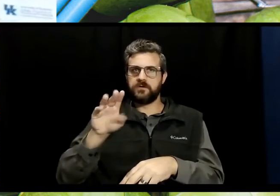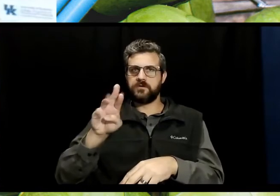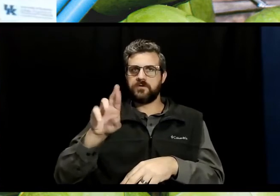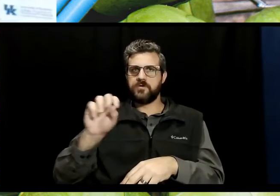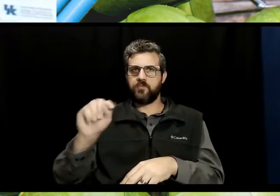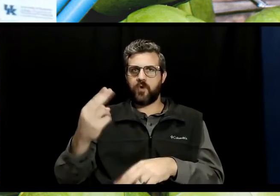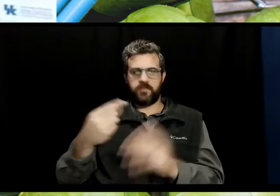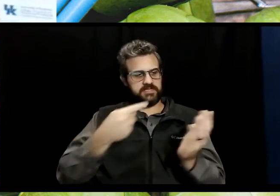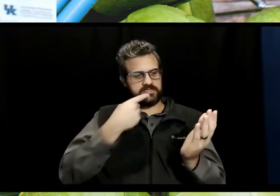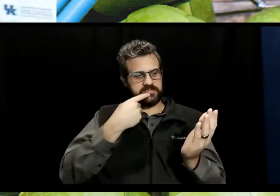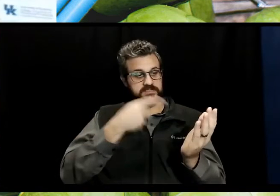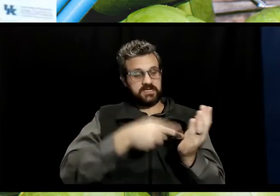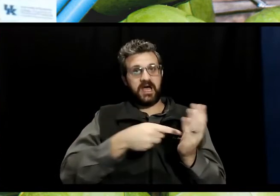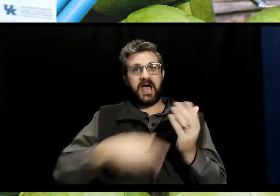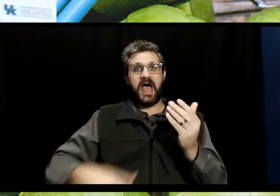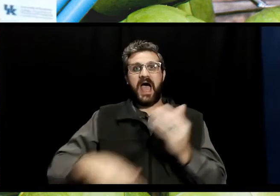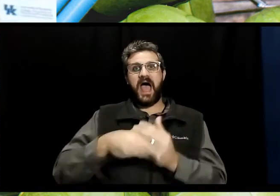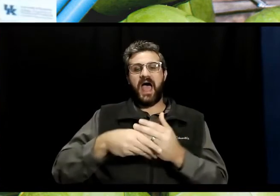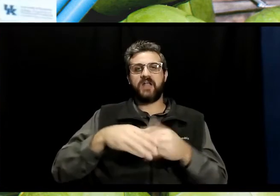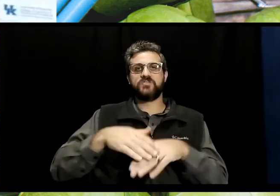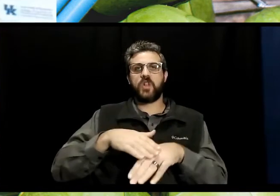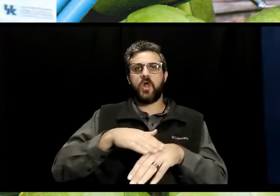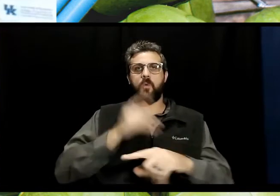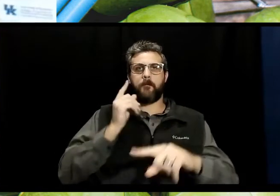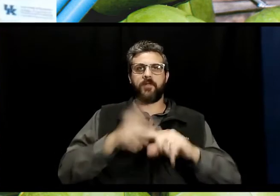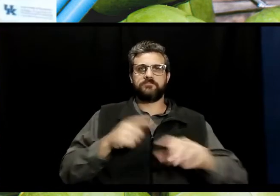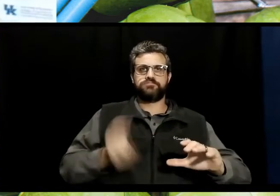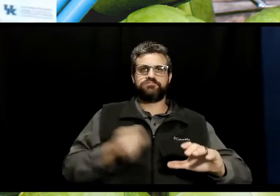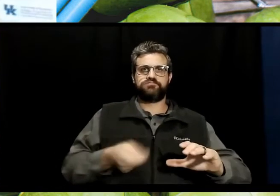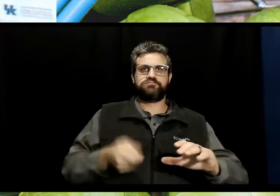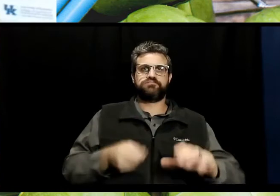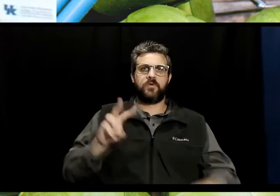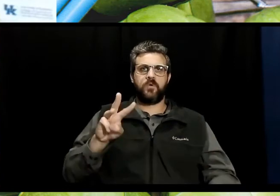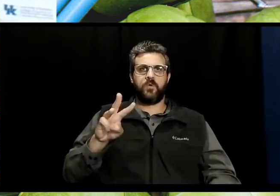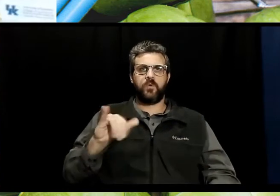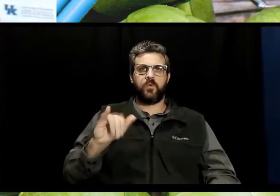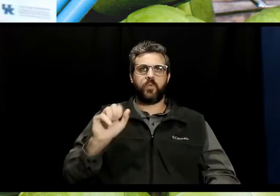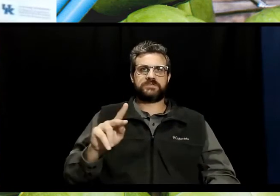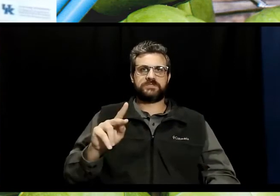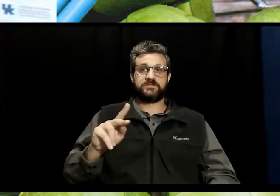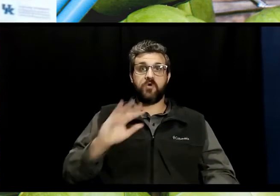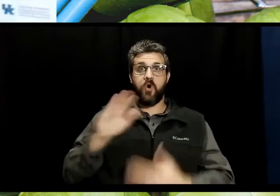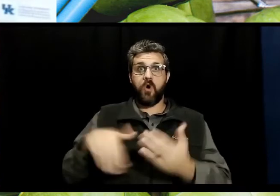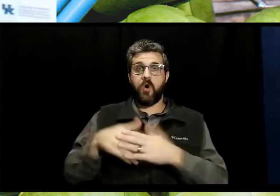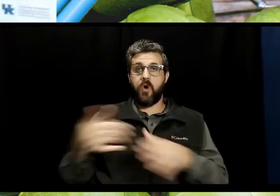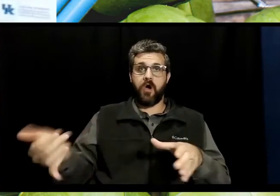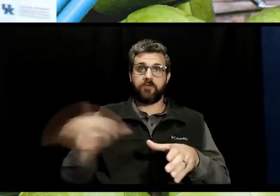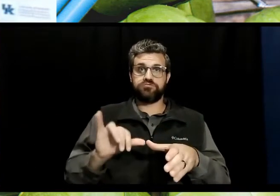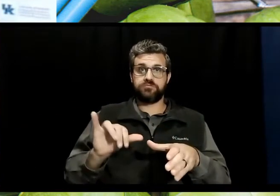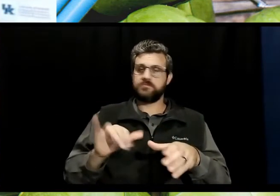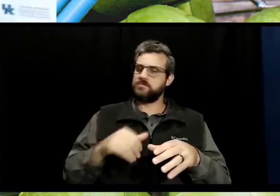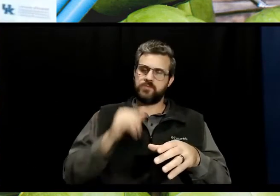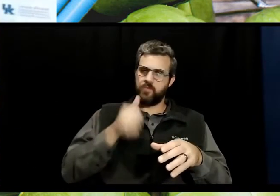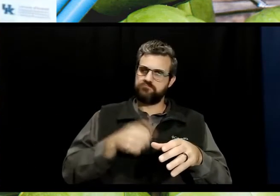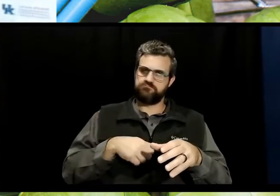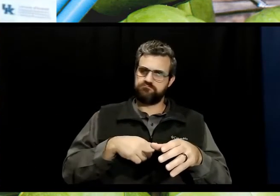slowly and to whisk while we're doing so. So I'm not going to pour it all in at once,